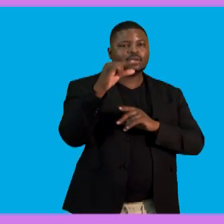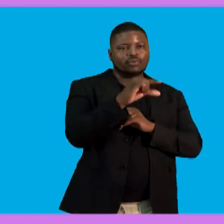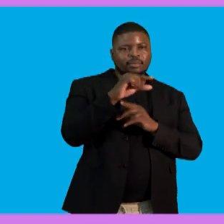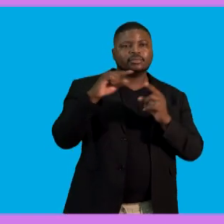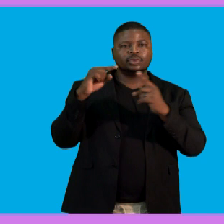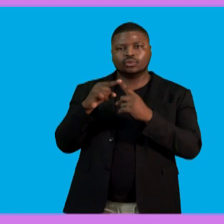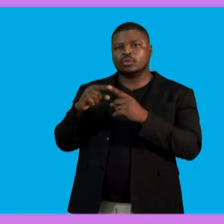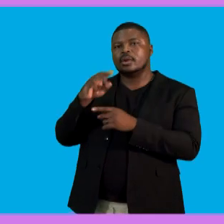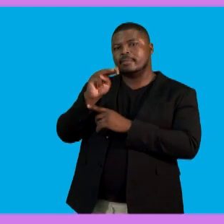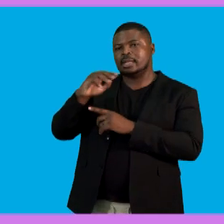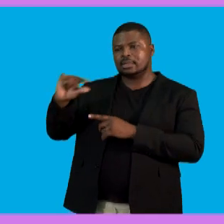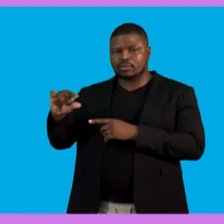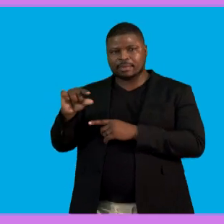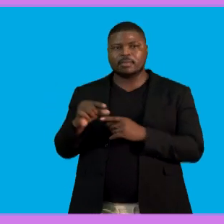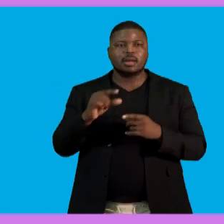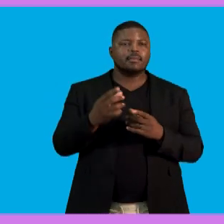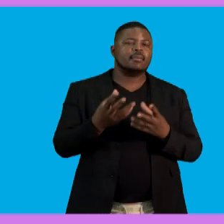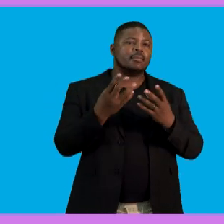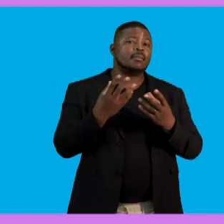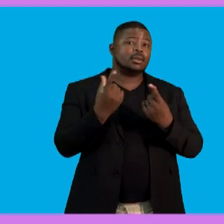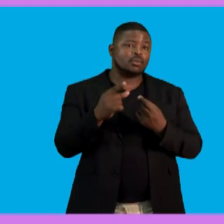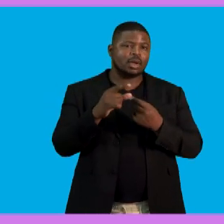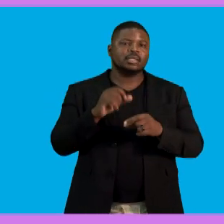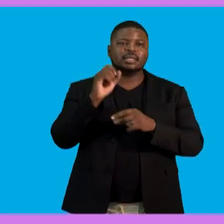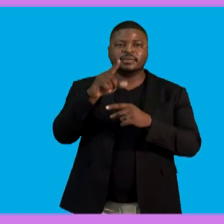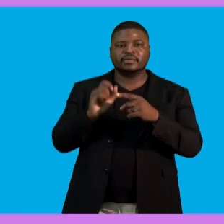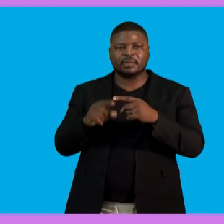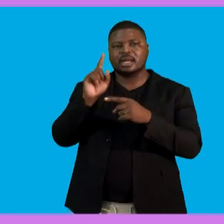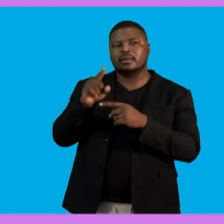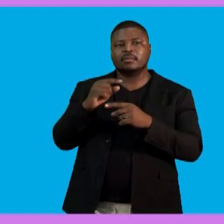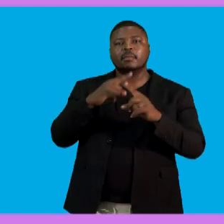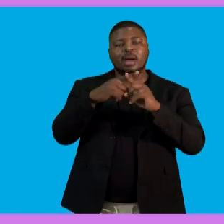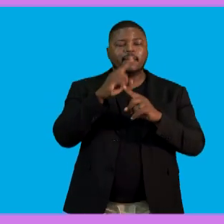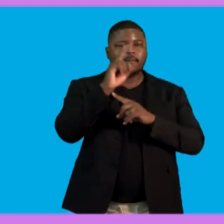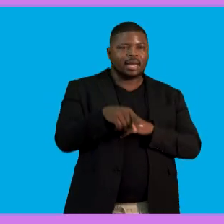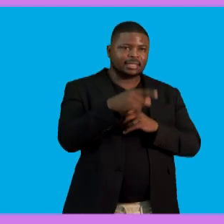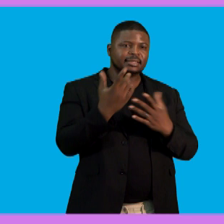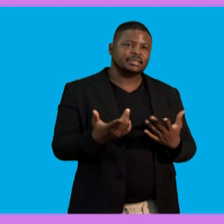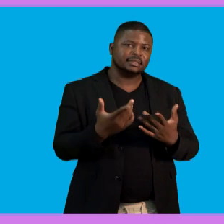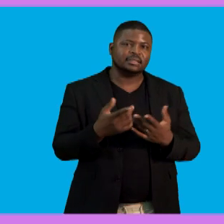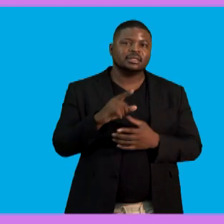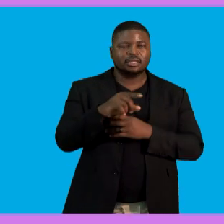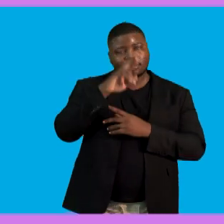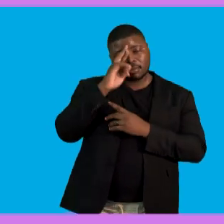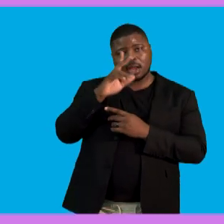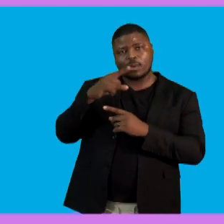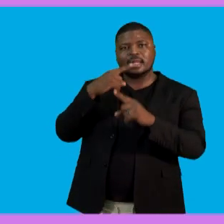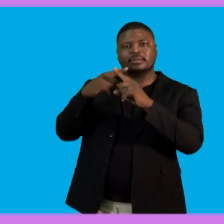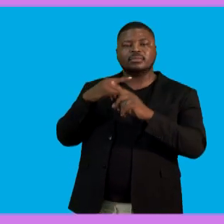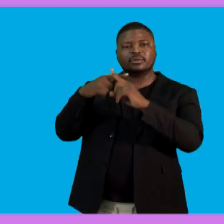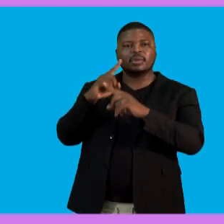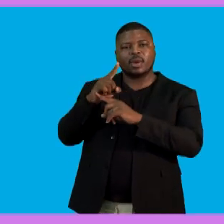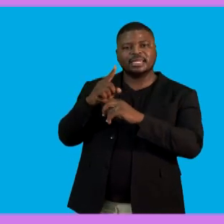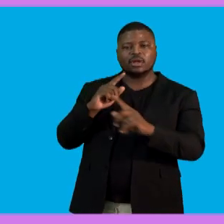Where is our grams? Here is our grams. We are going to milligrams. Grams to milligrams is from big to small. So what do? We multiply by